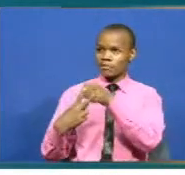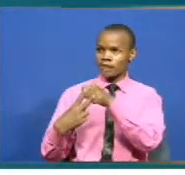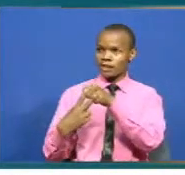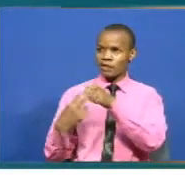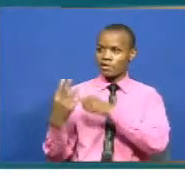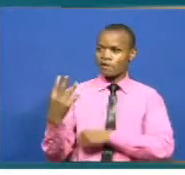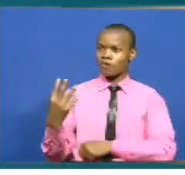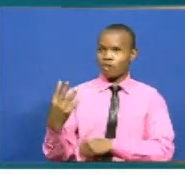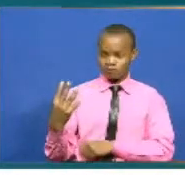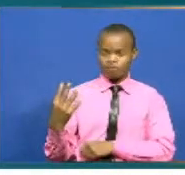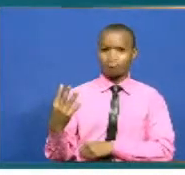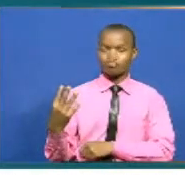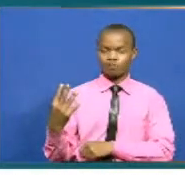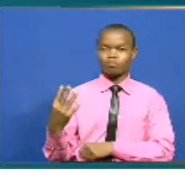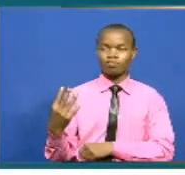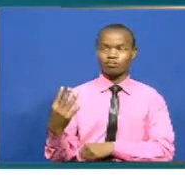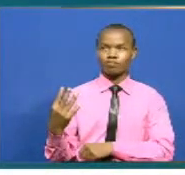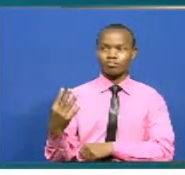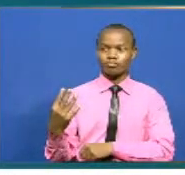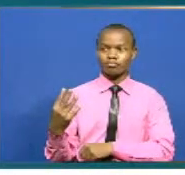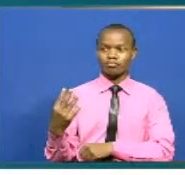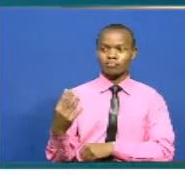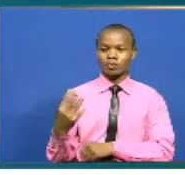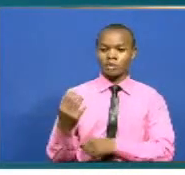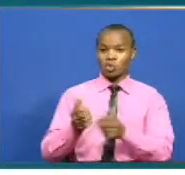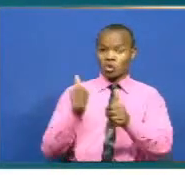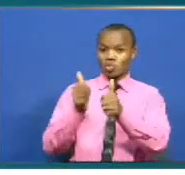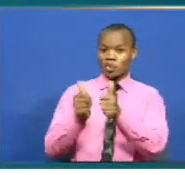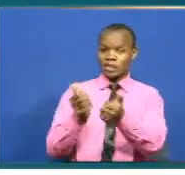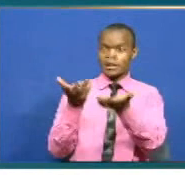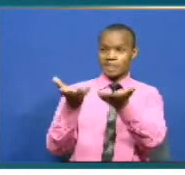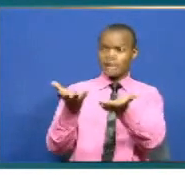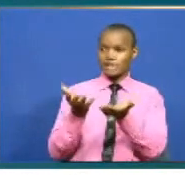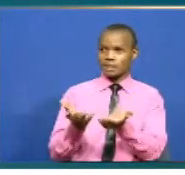257(4), I think it is, that requires